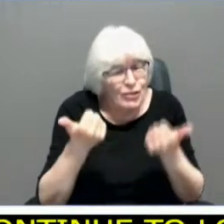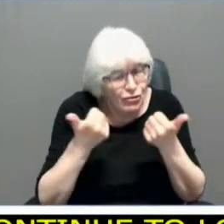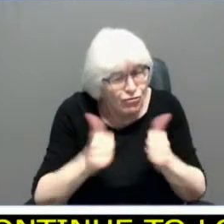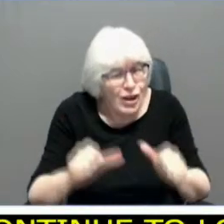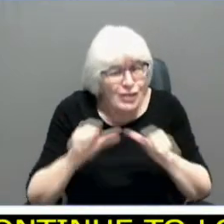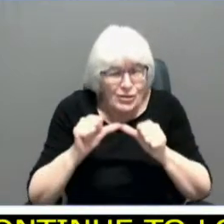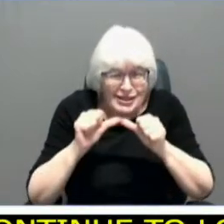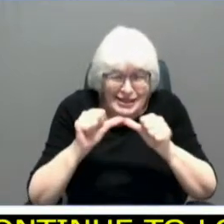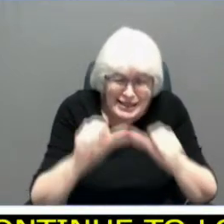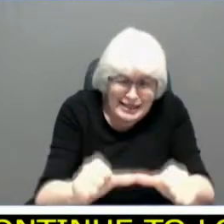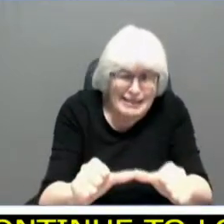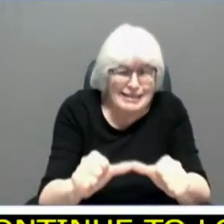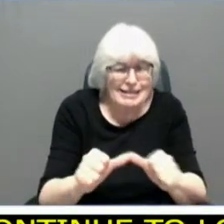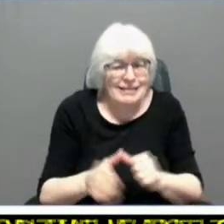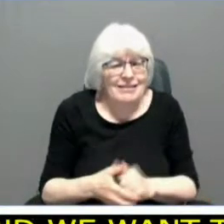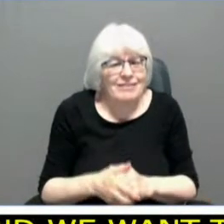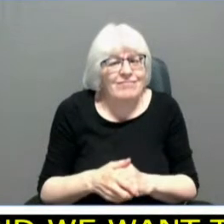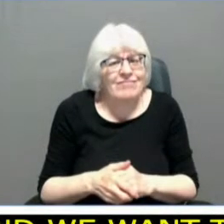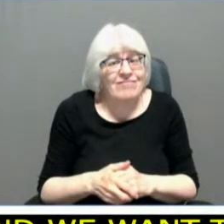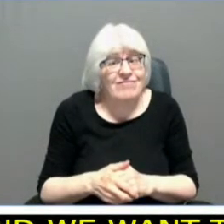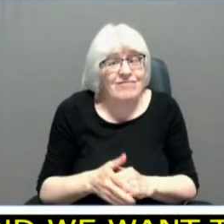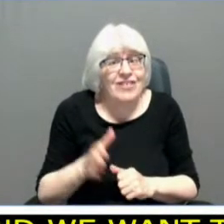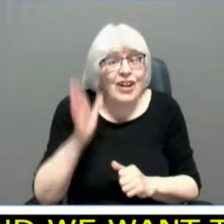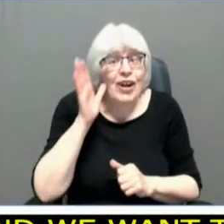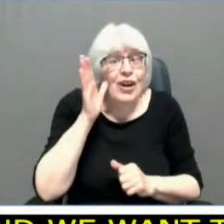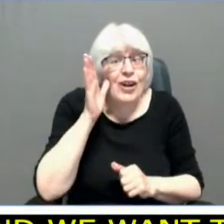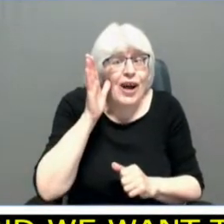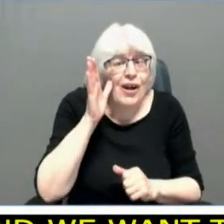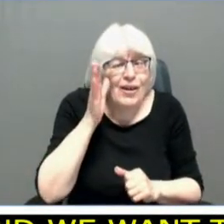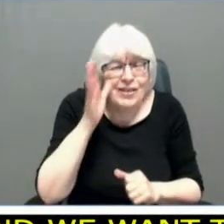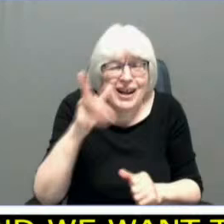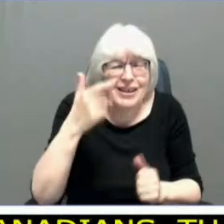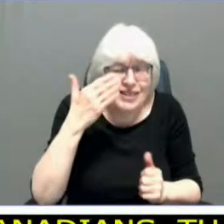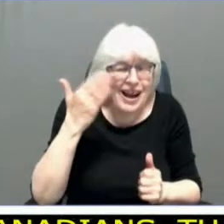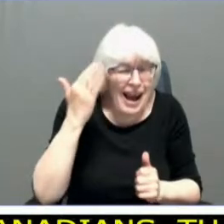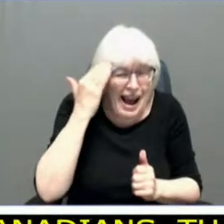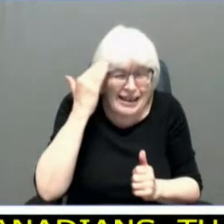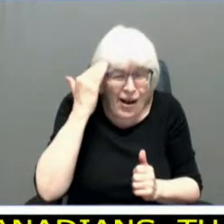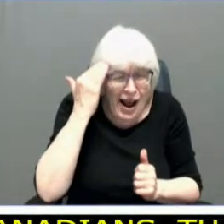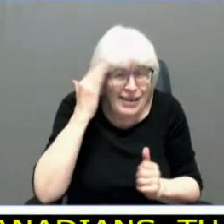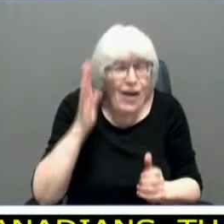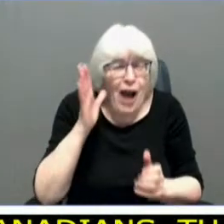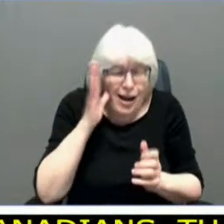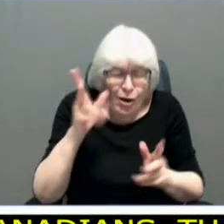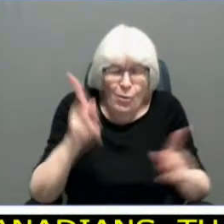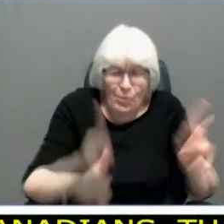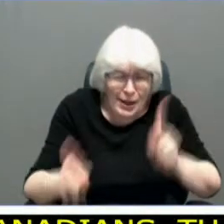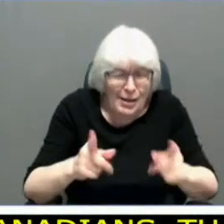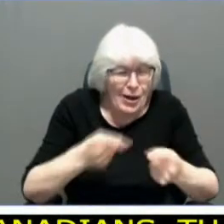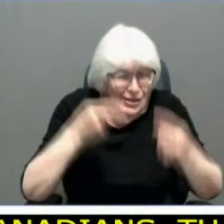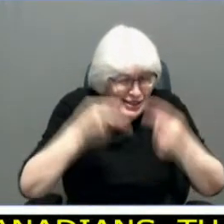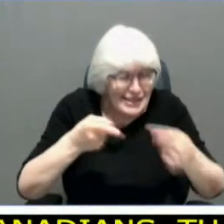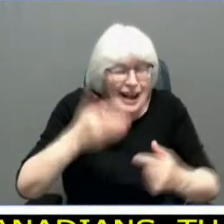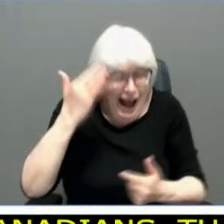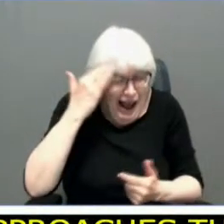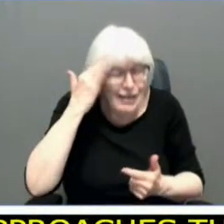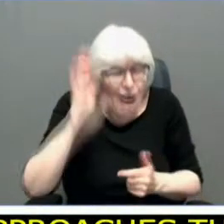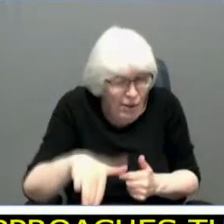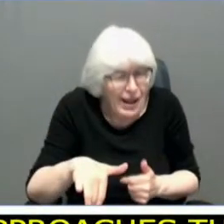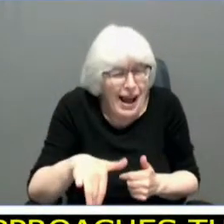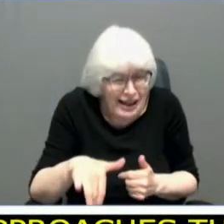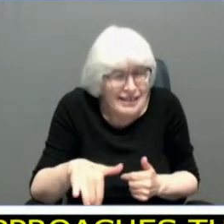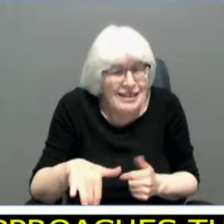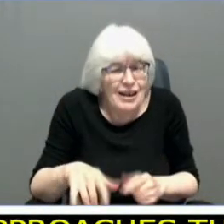a shock later on. But people are struggling. There's no question about that, and we're conscious of that, and we'll do what we can to support them.